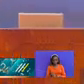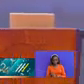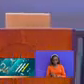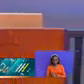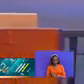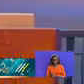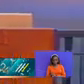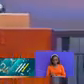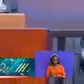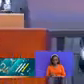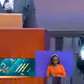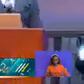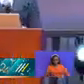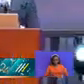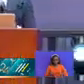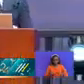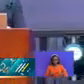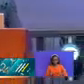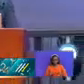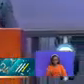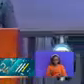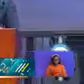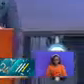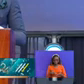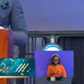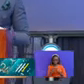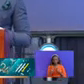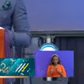time let us look at the scripture